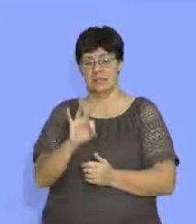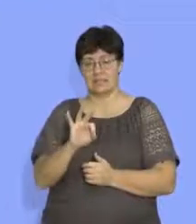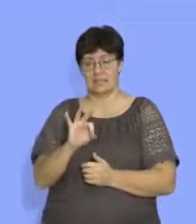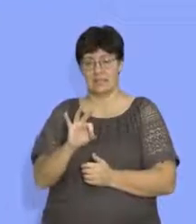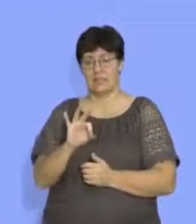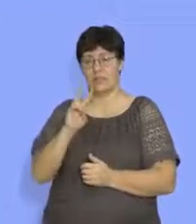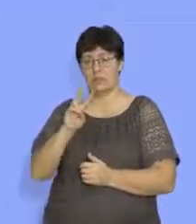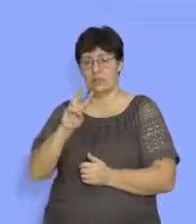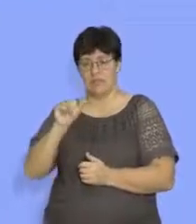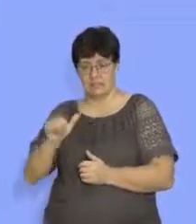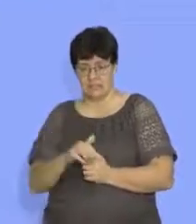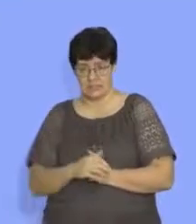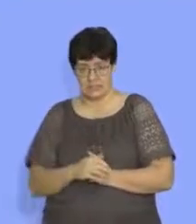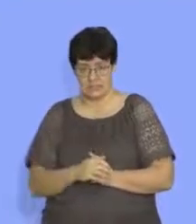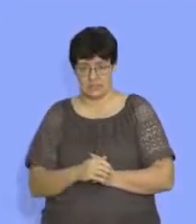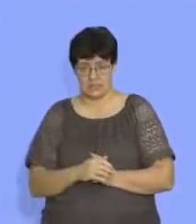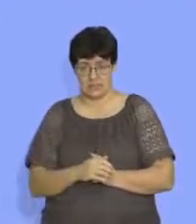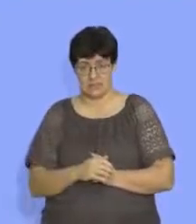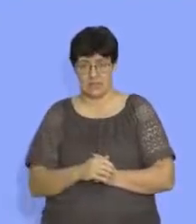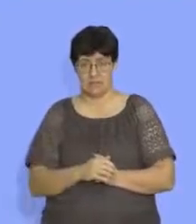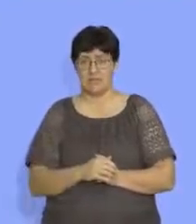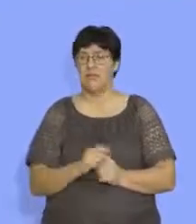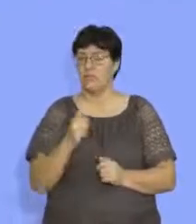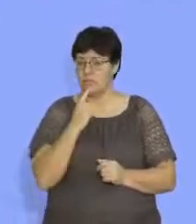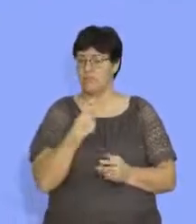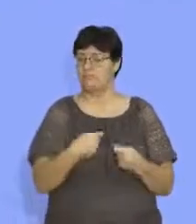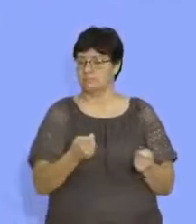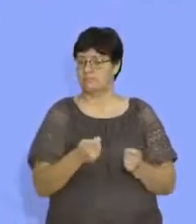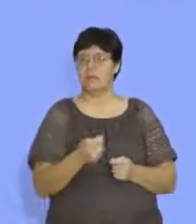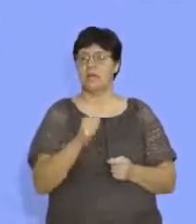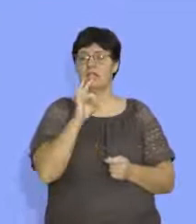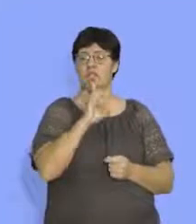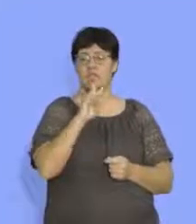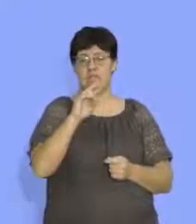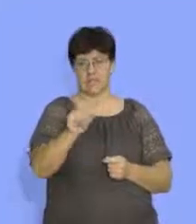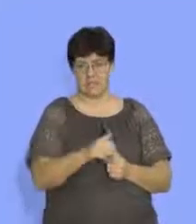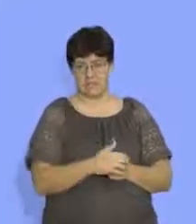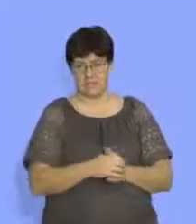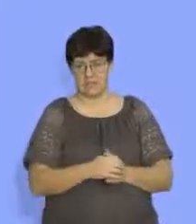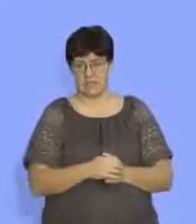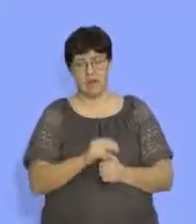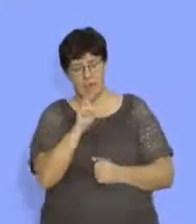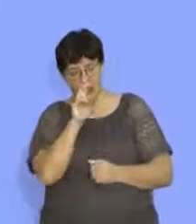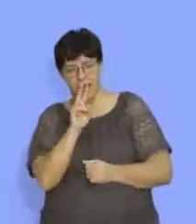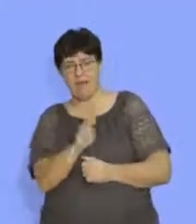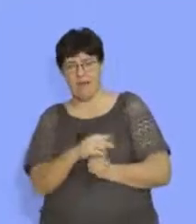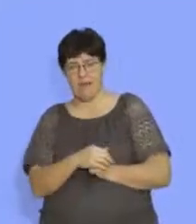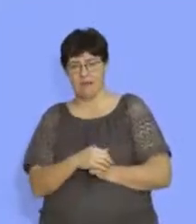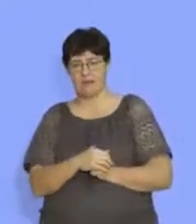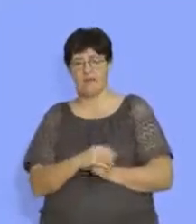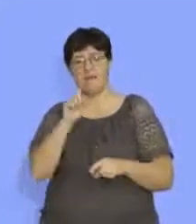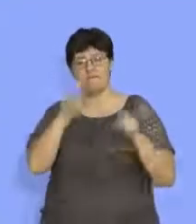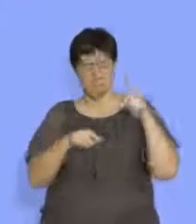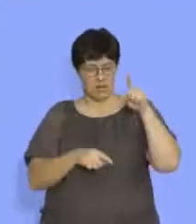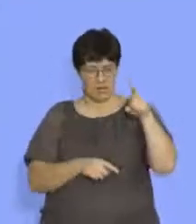of 326 Rand. So they spent a total of 326 Rand, right? So you can already see